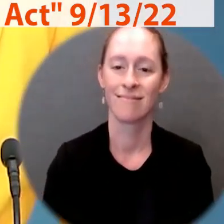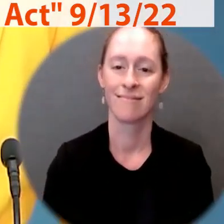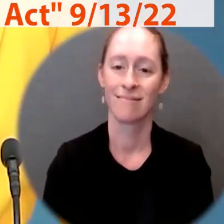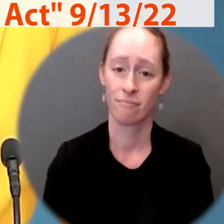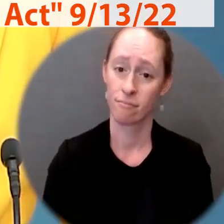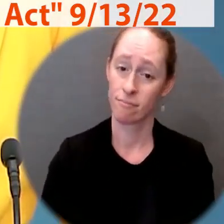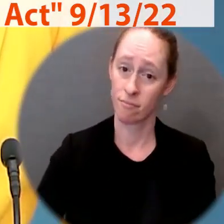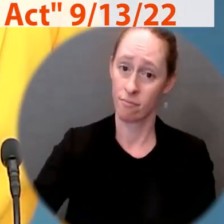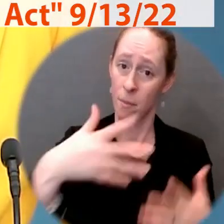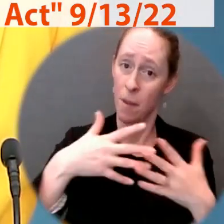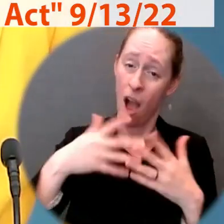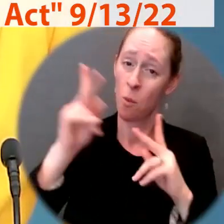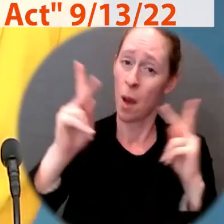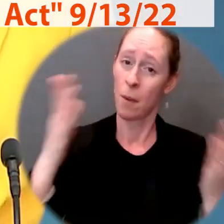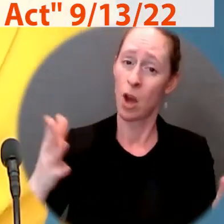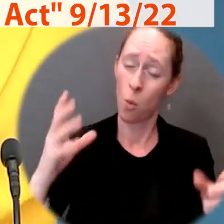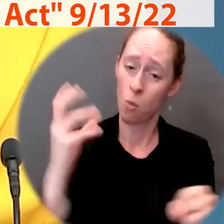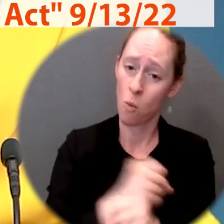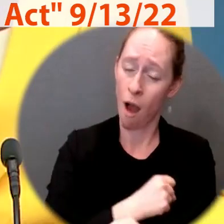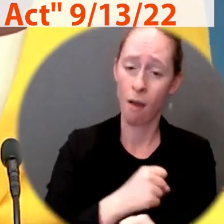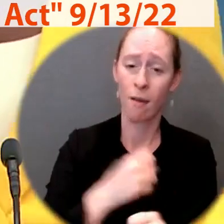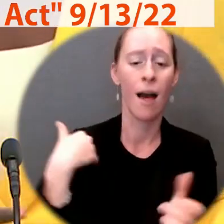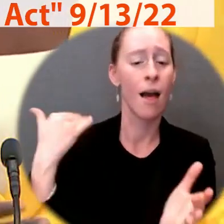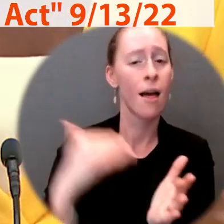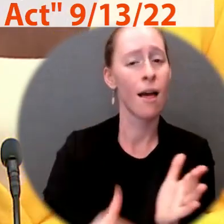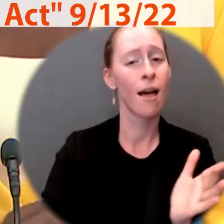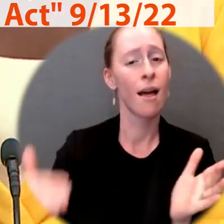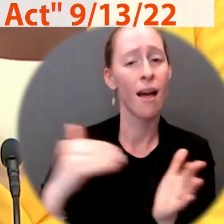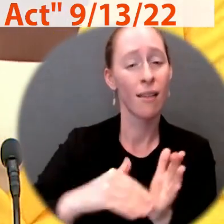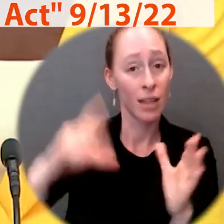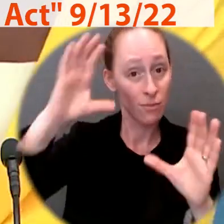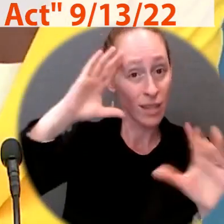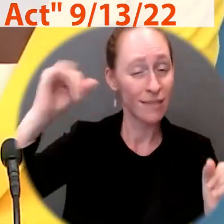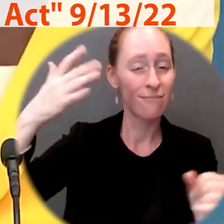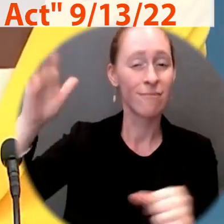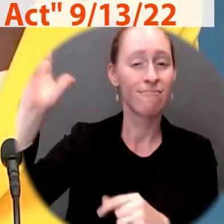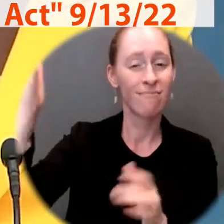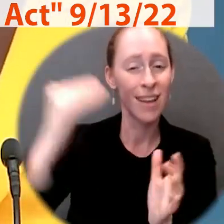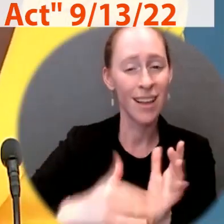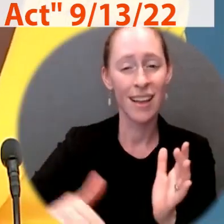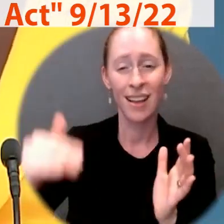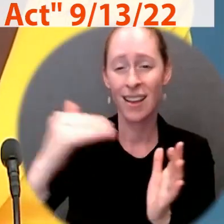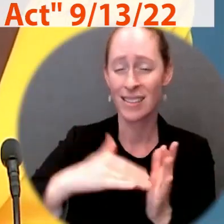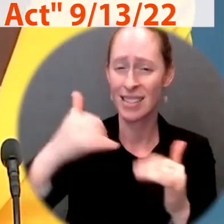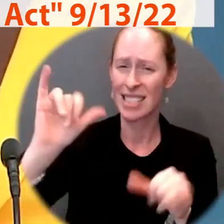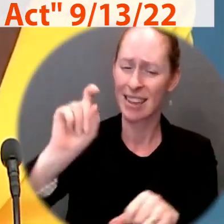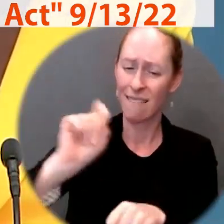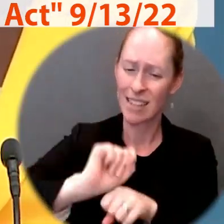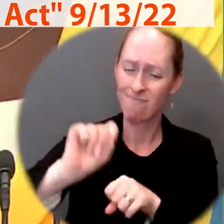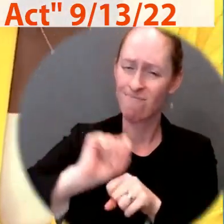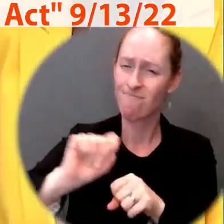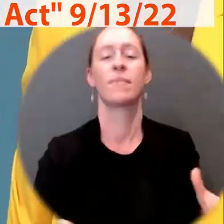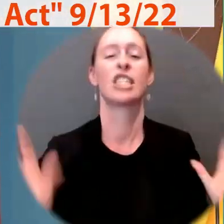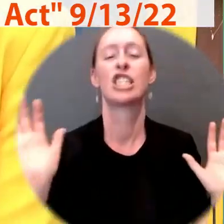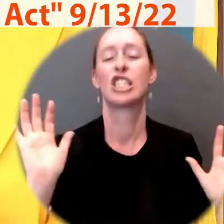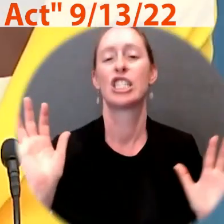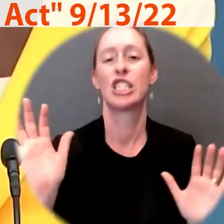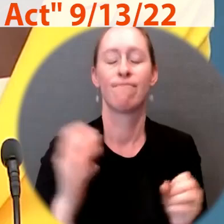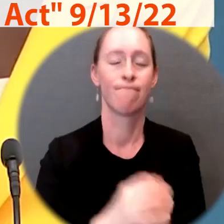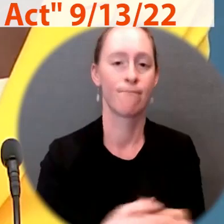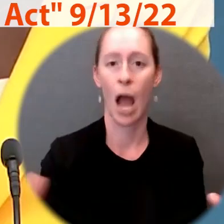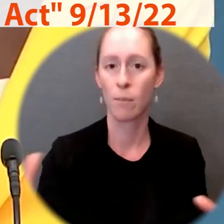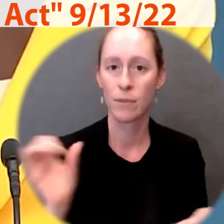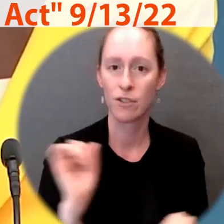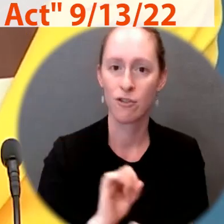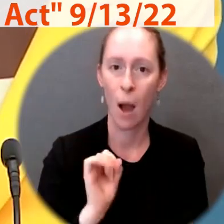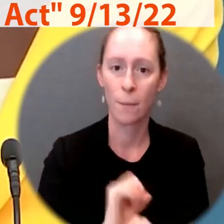the American people. We understand, and I've said this many times, the president has said this many times, that there's more work to do.